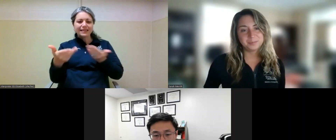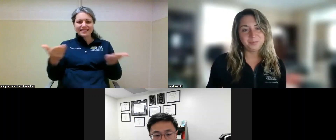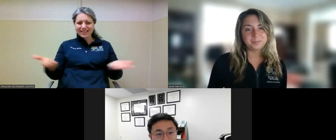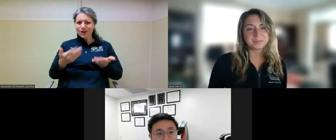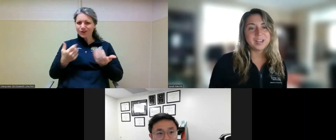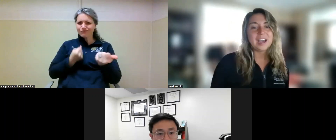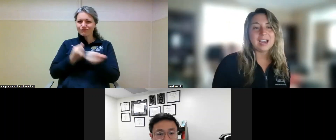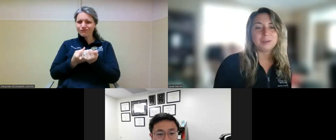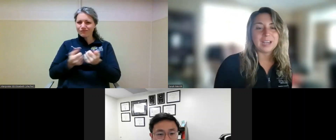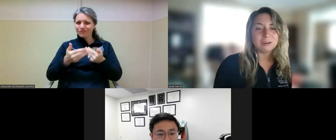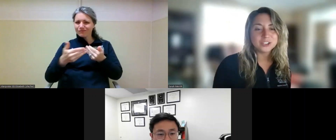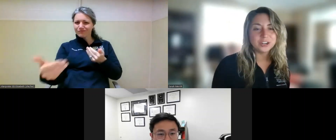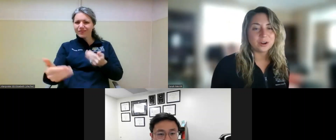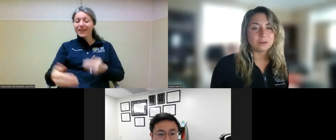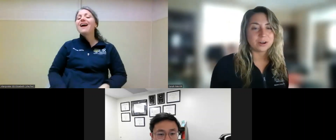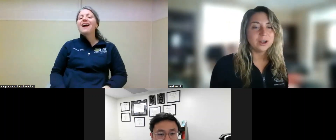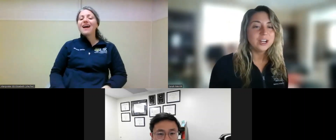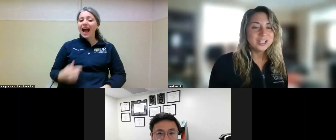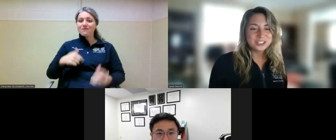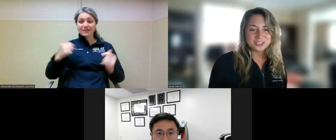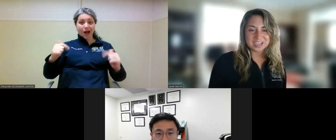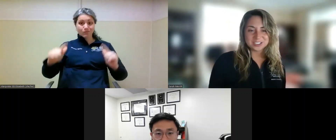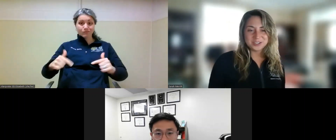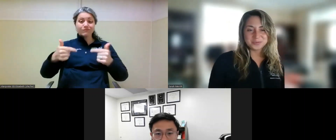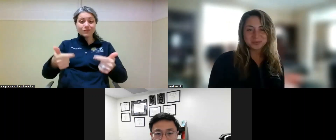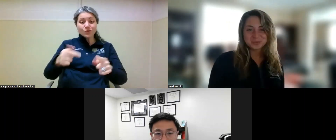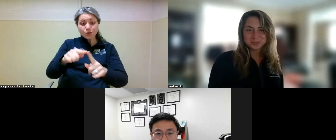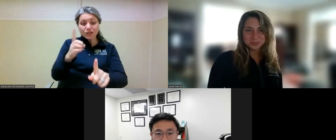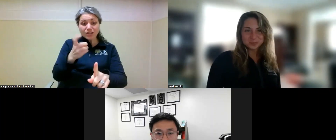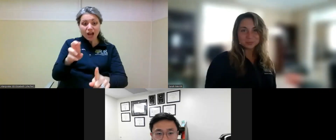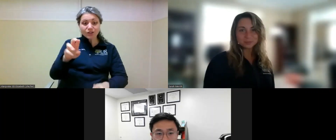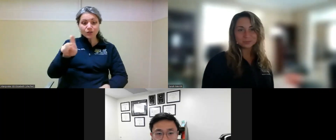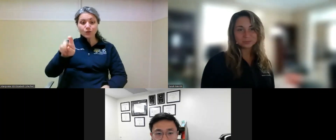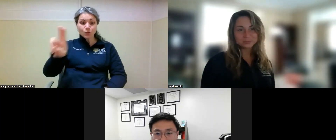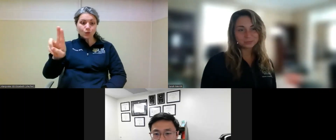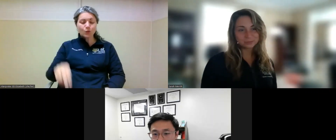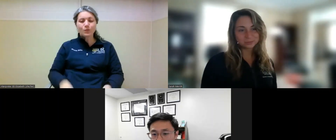there. I will now turn it over to Dr. Zhu.